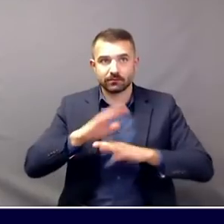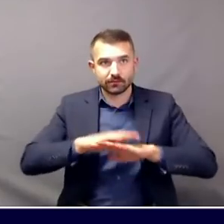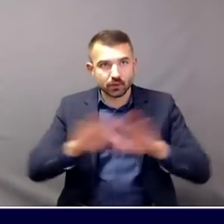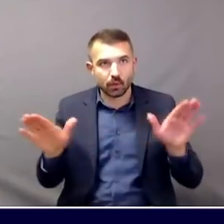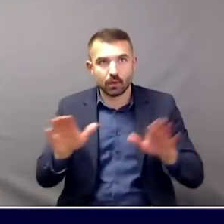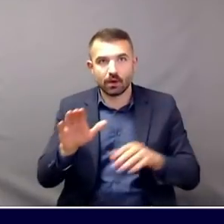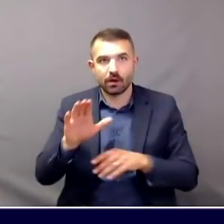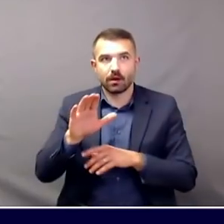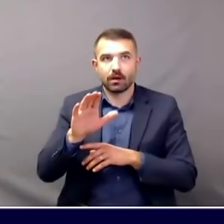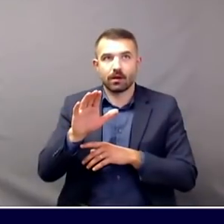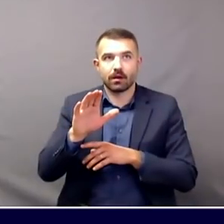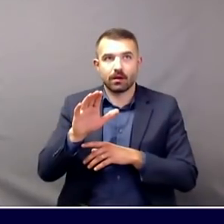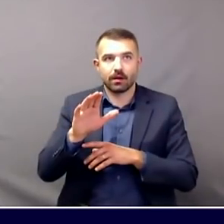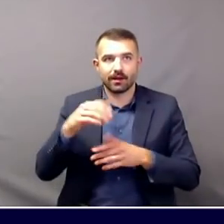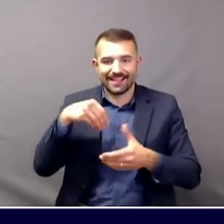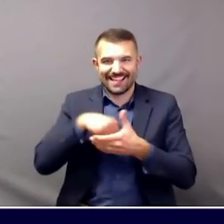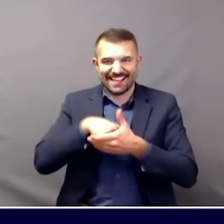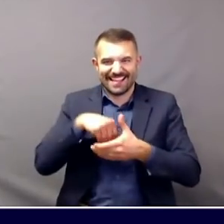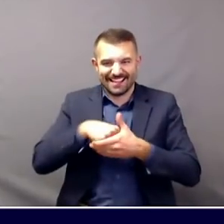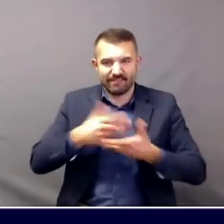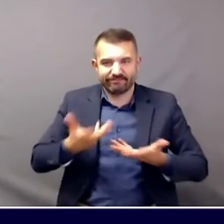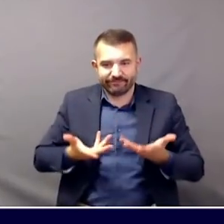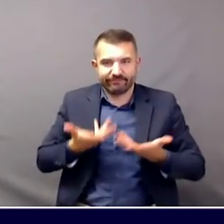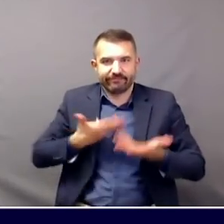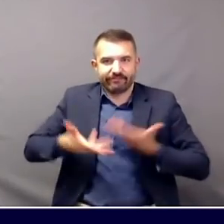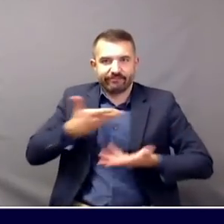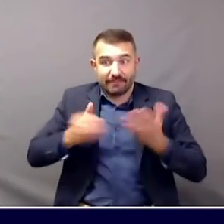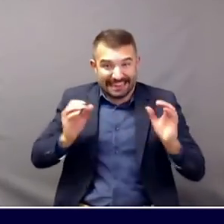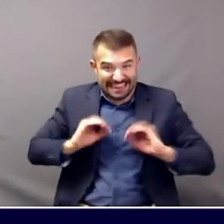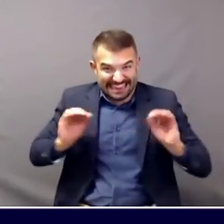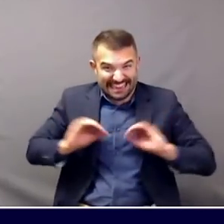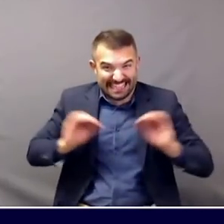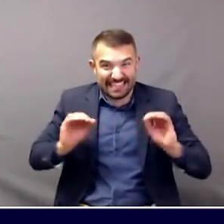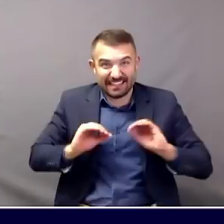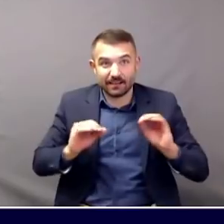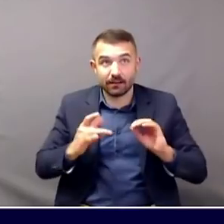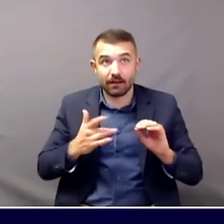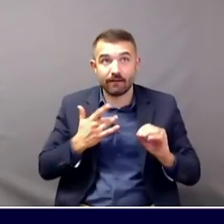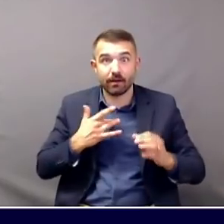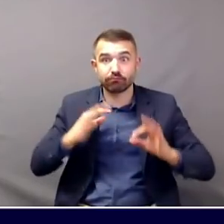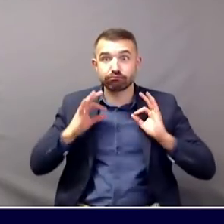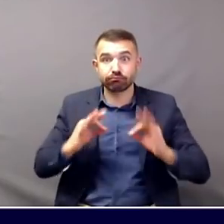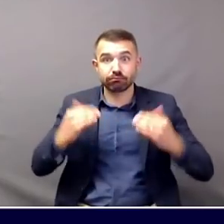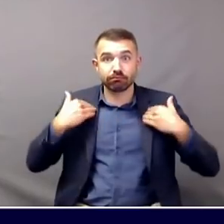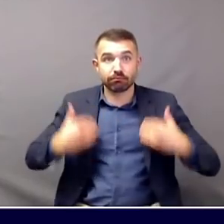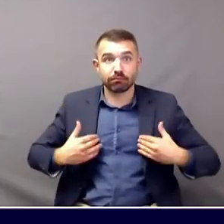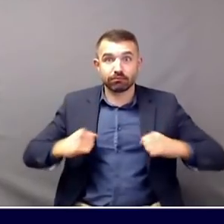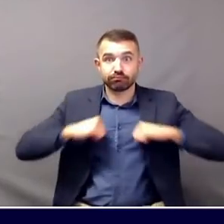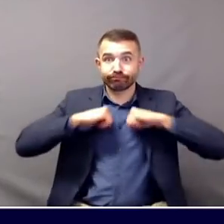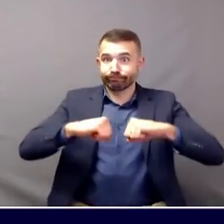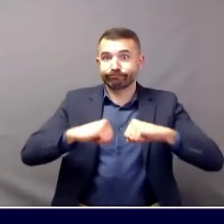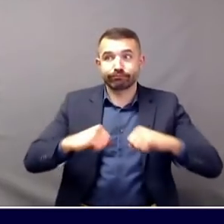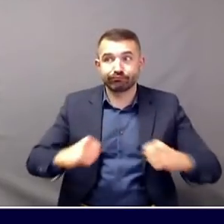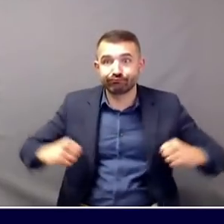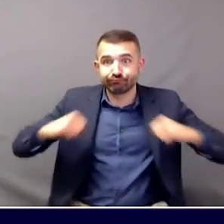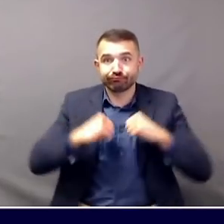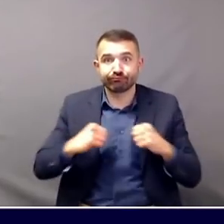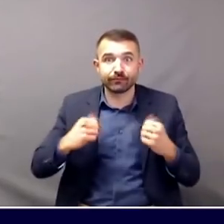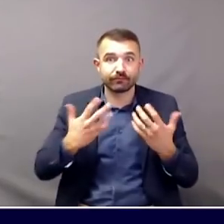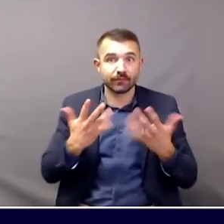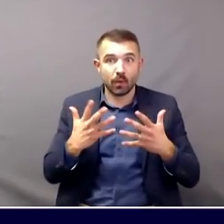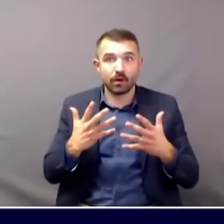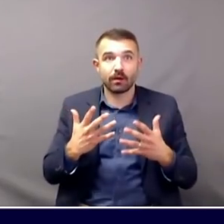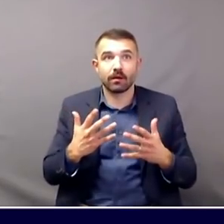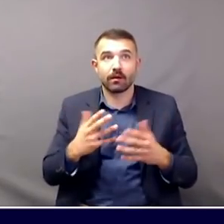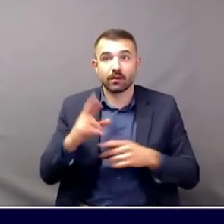disease. We generally think that that means they've built up immunity so that their risk of being reinfected is low. There have been